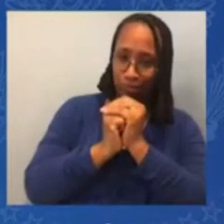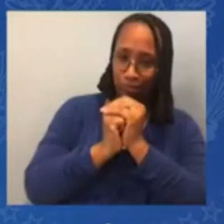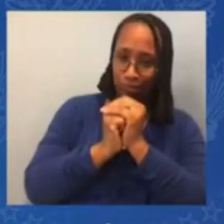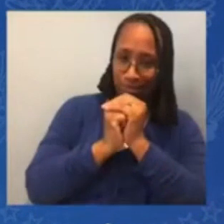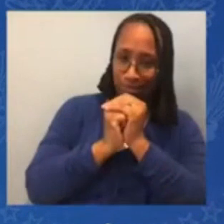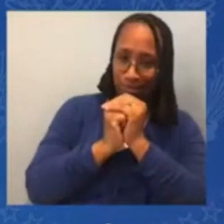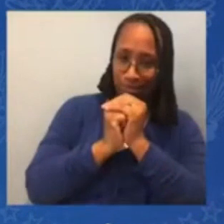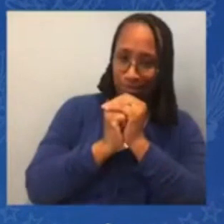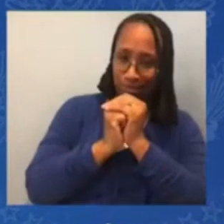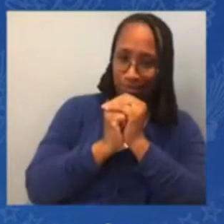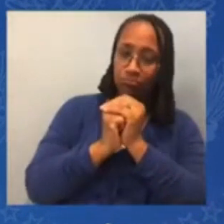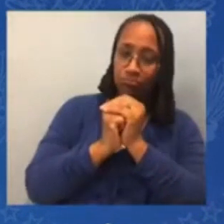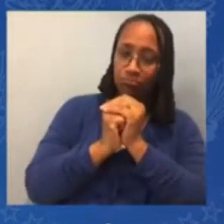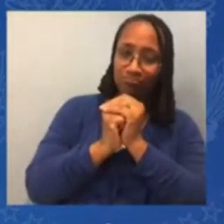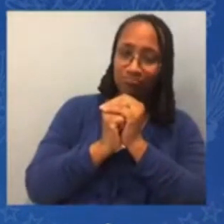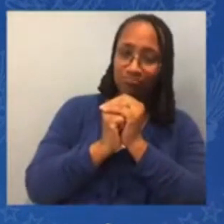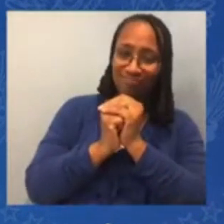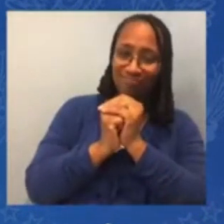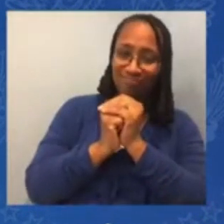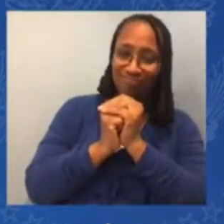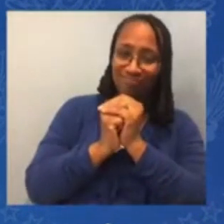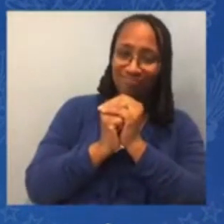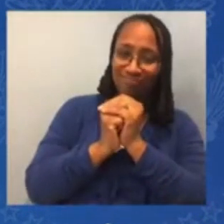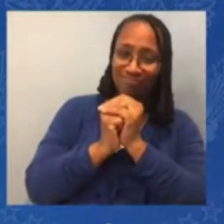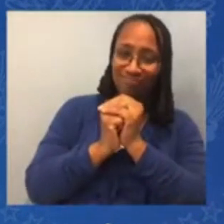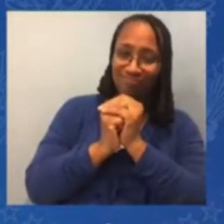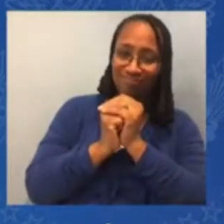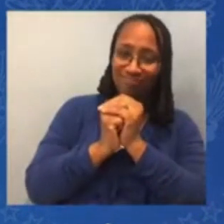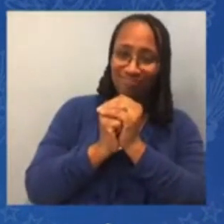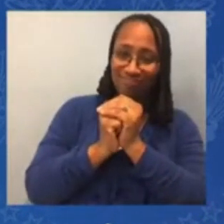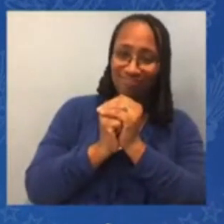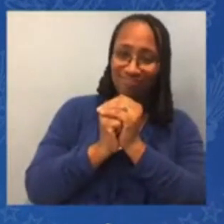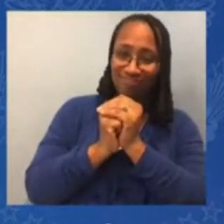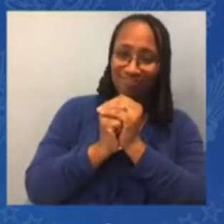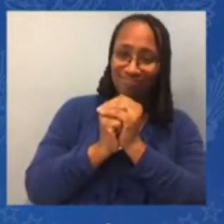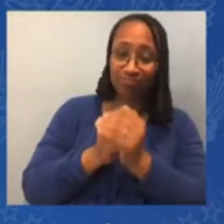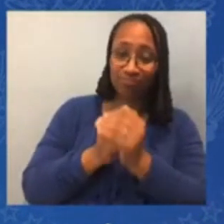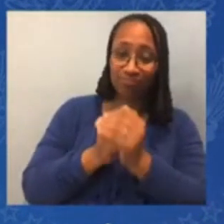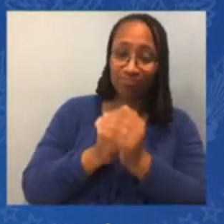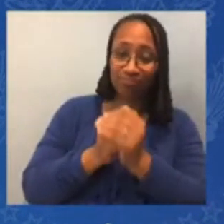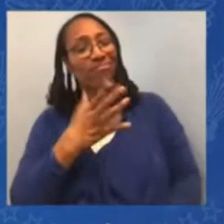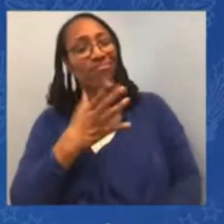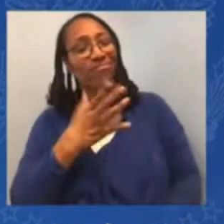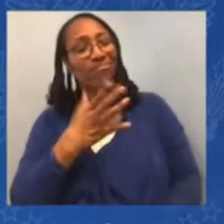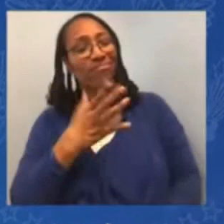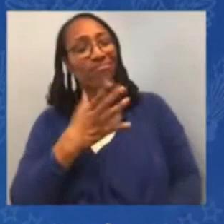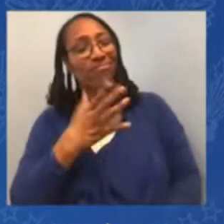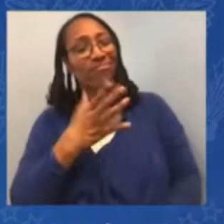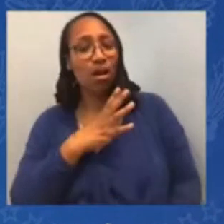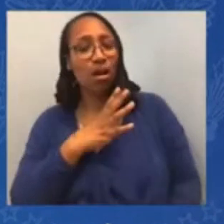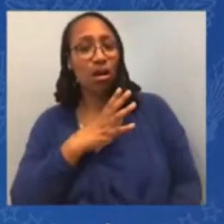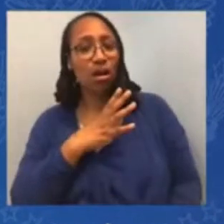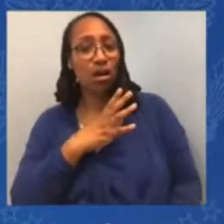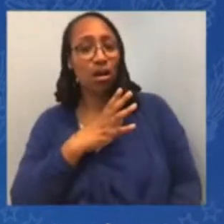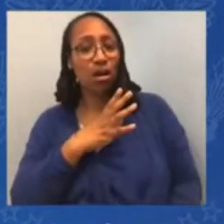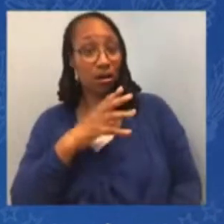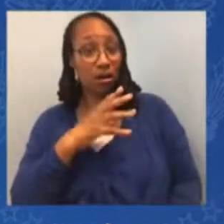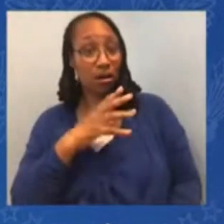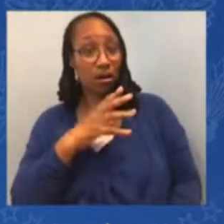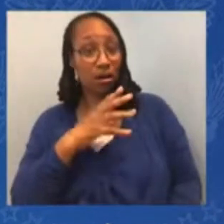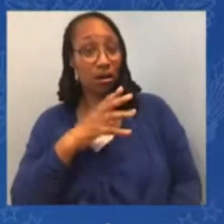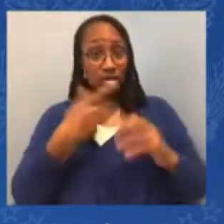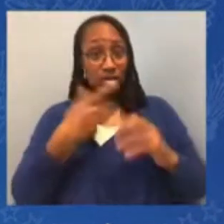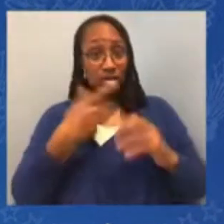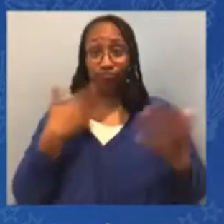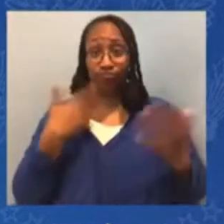it's not going to stop it. You have to take action, have to move, have to do something. And so what